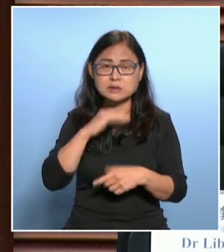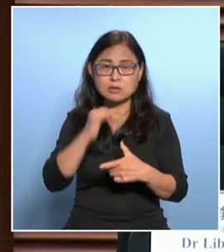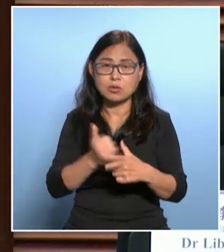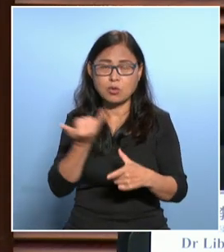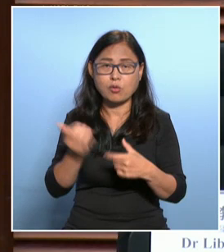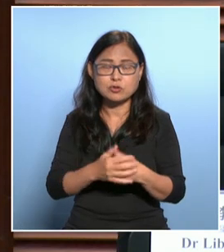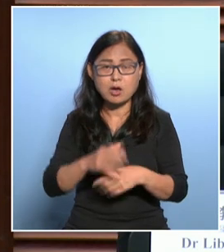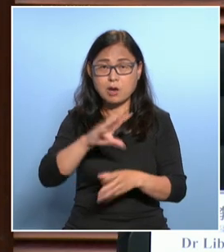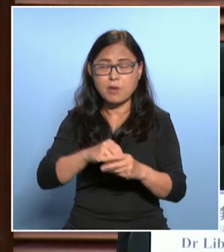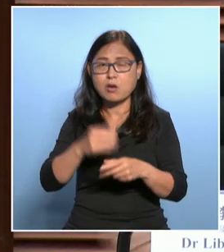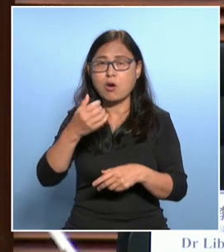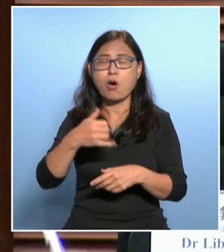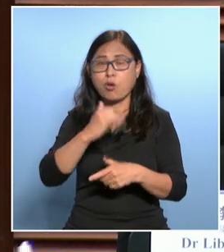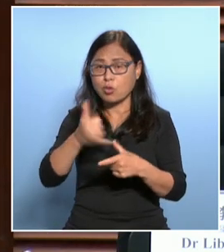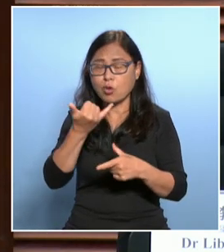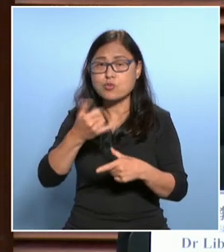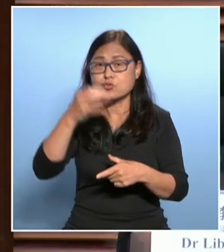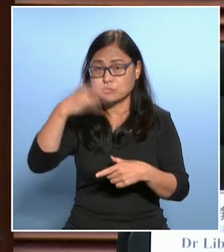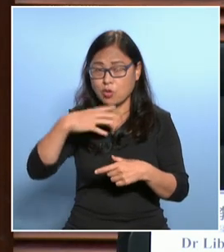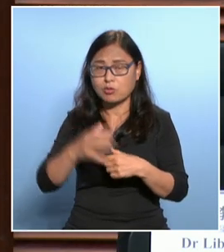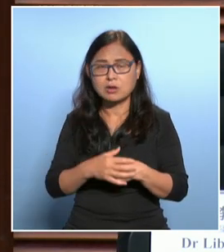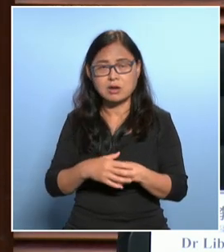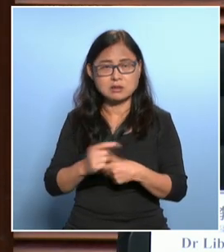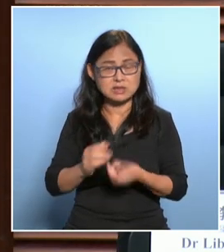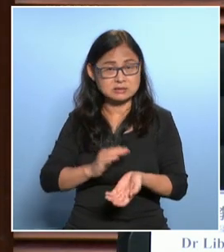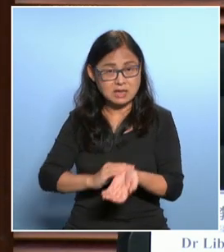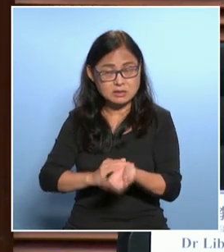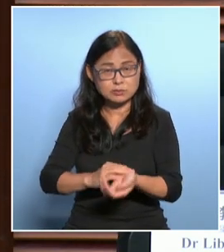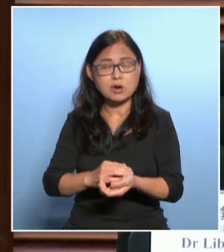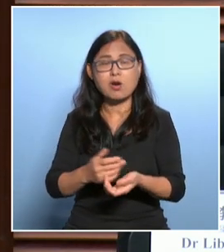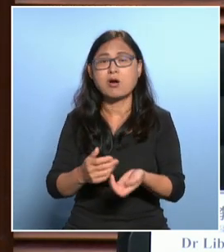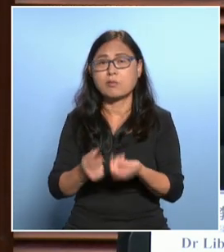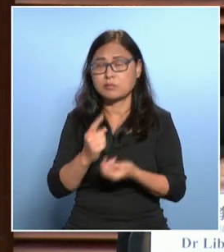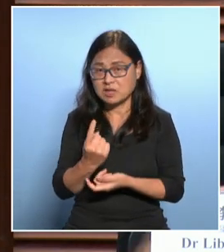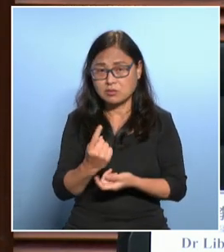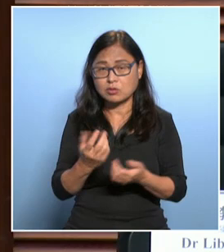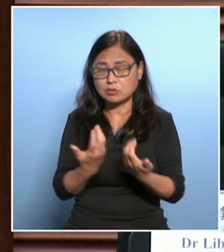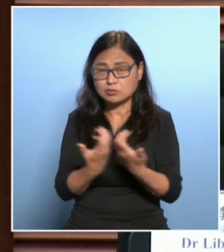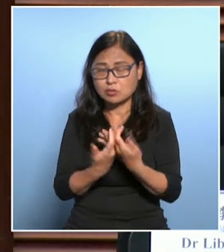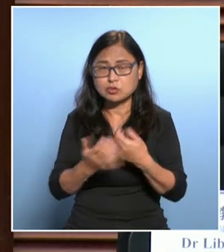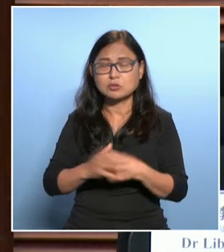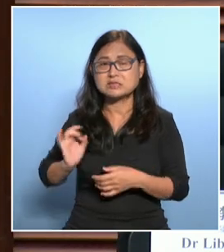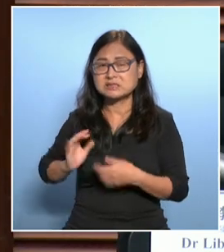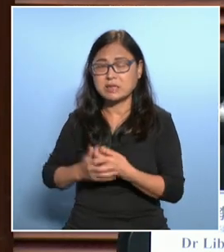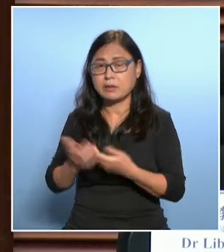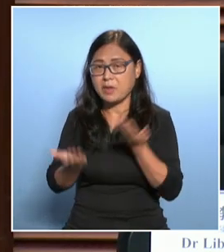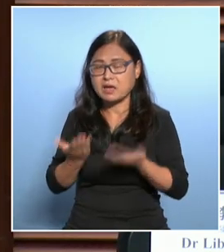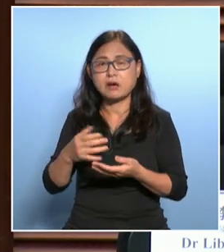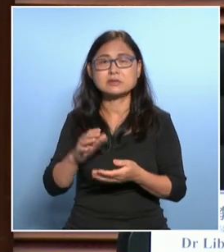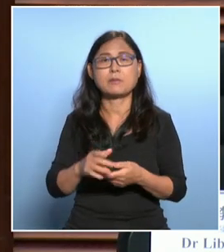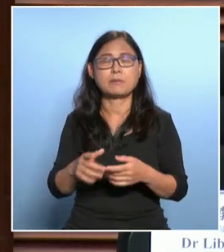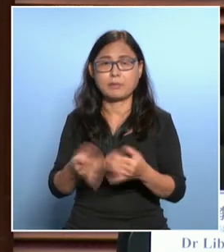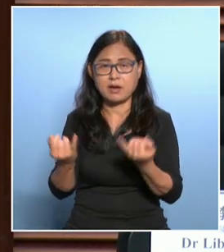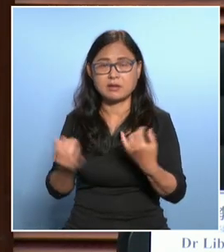etc. We are talking about 6 months worth of medication, so it is difficult to compare